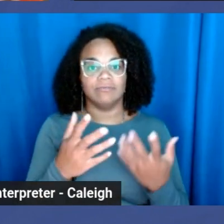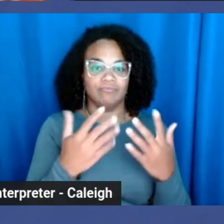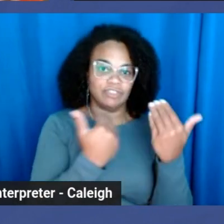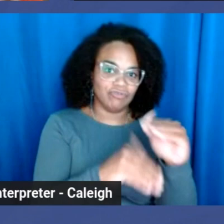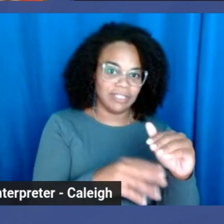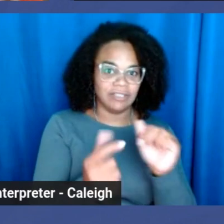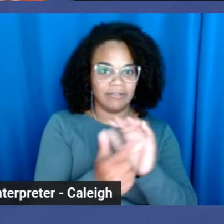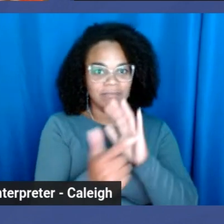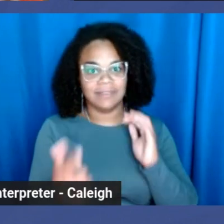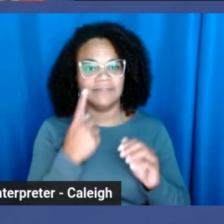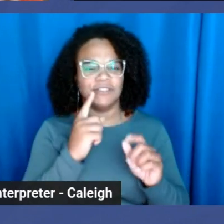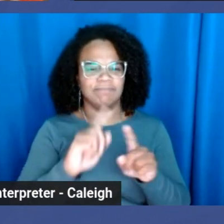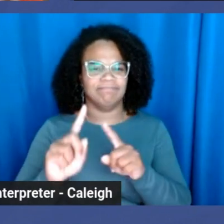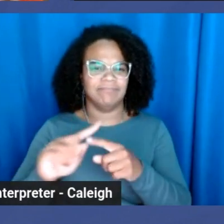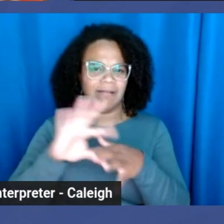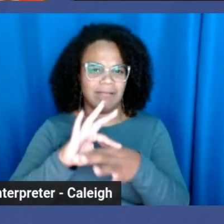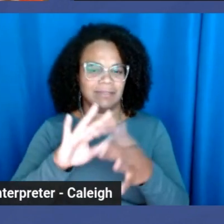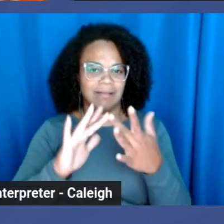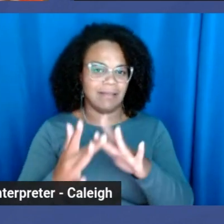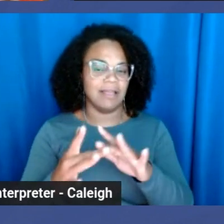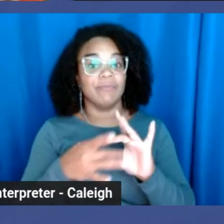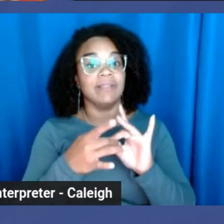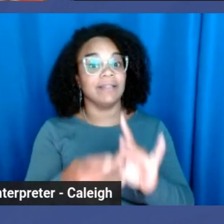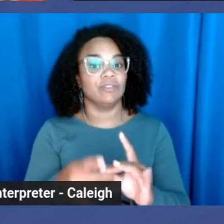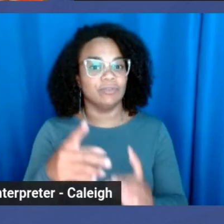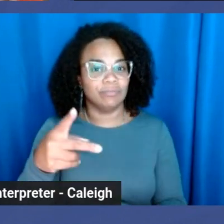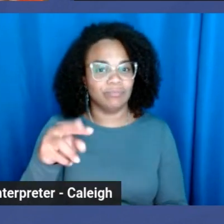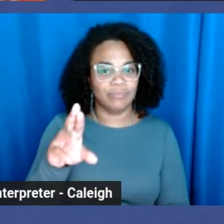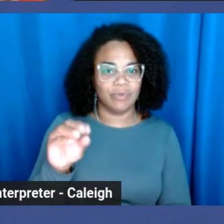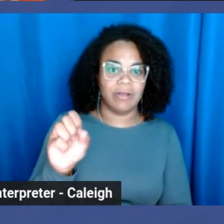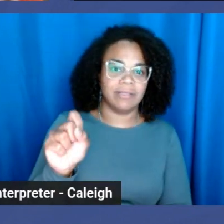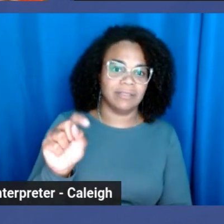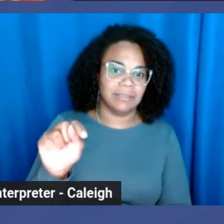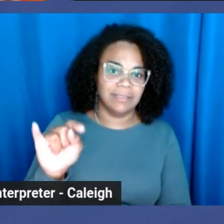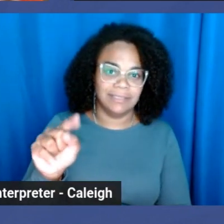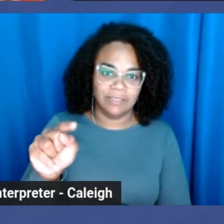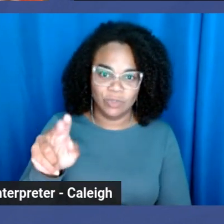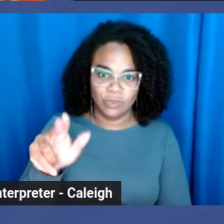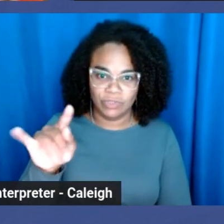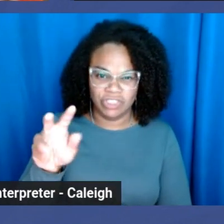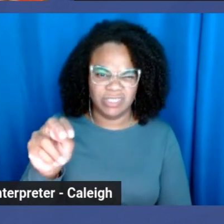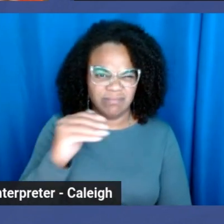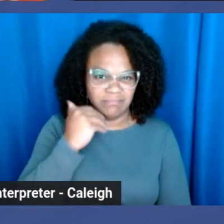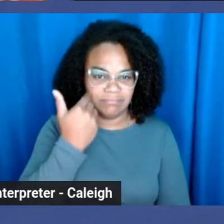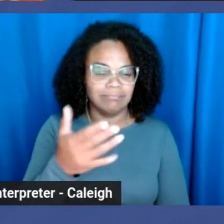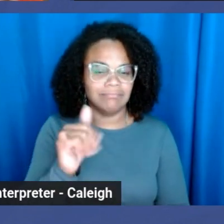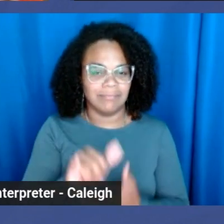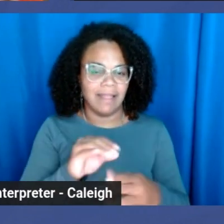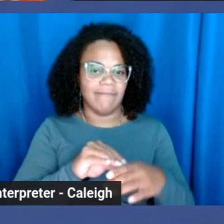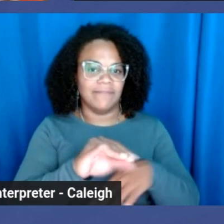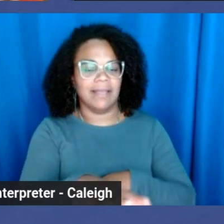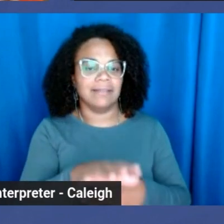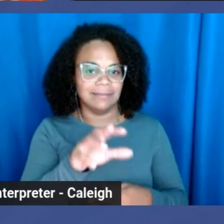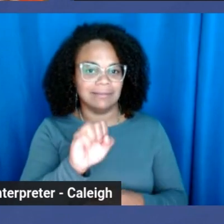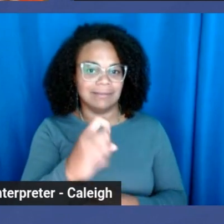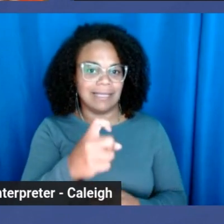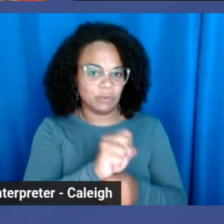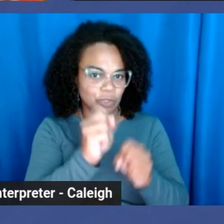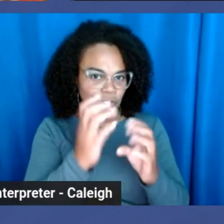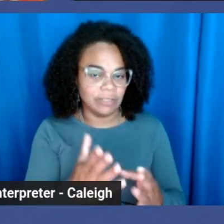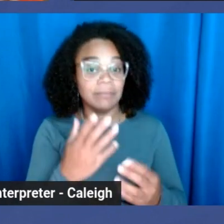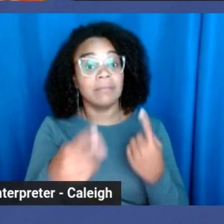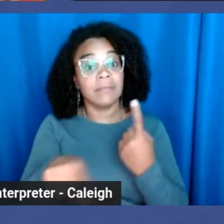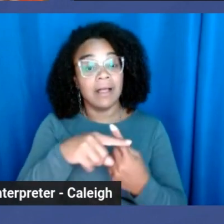certain content on the internet involving prostitution, which dramatically affected sex workers and forced online platforms